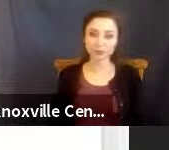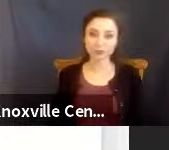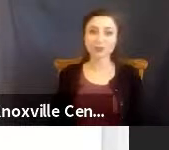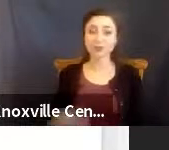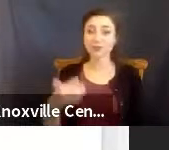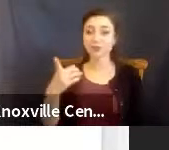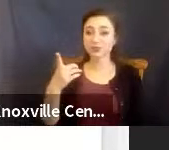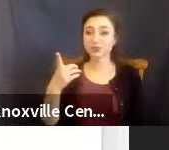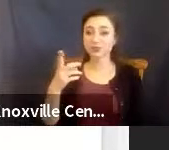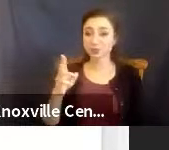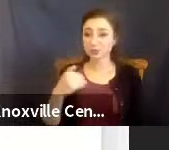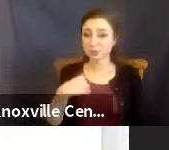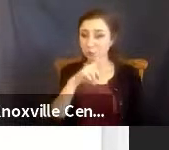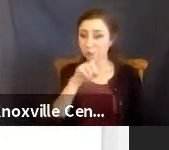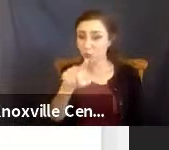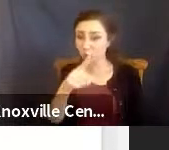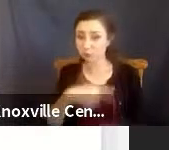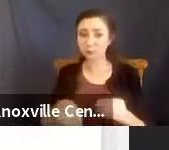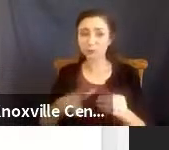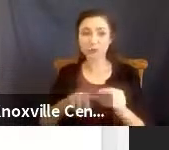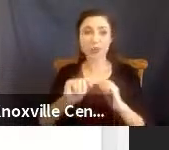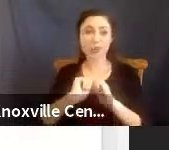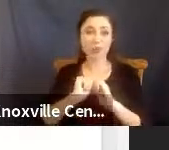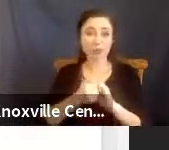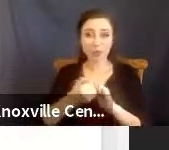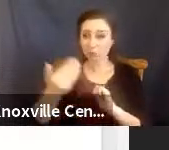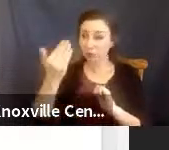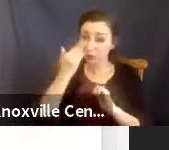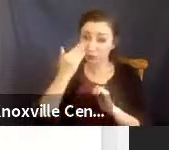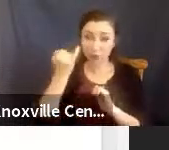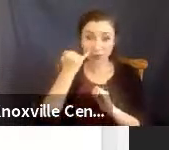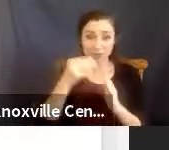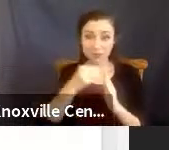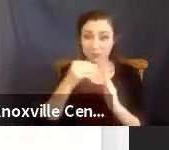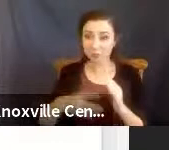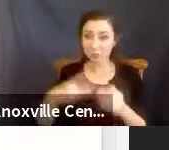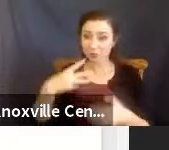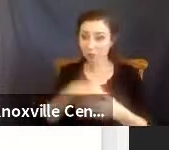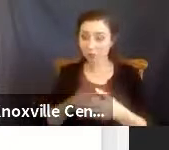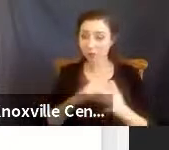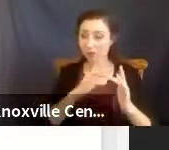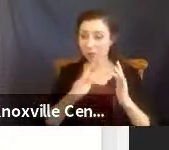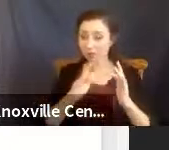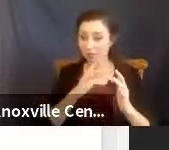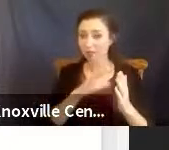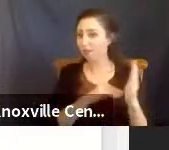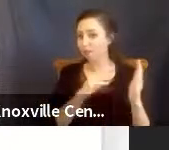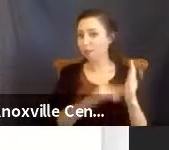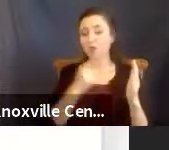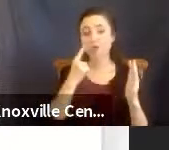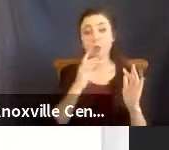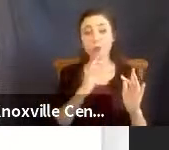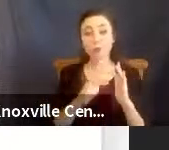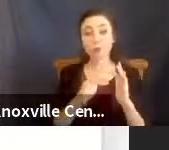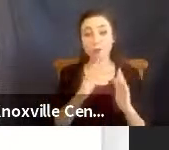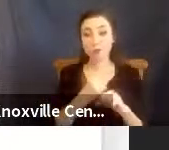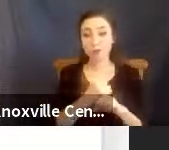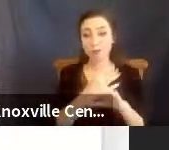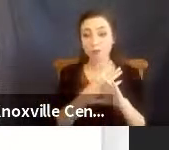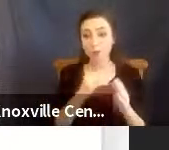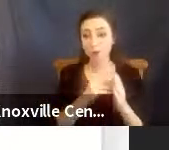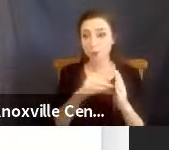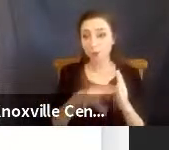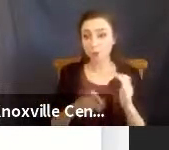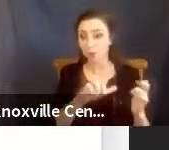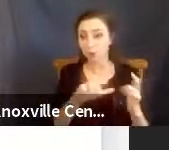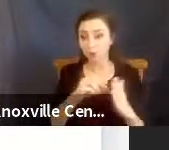we know that a student is participating in online learning. And so for virtual students, all students must